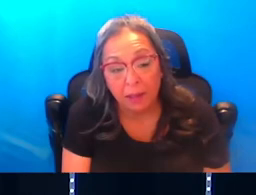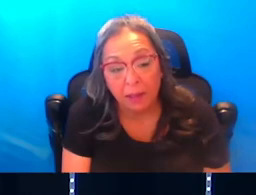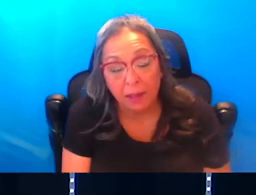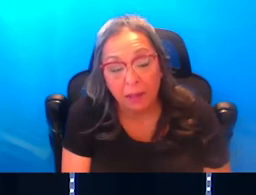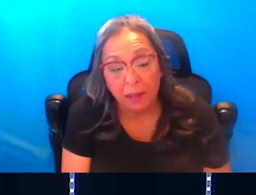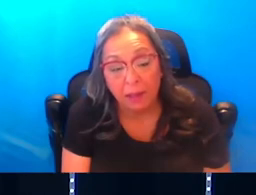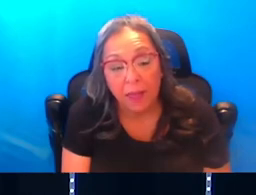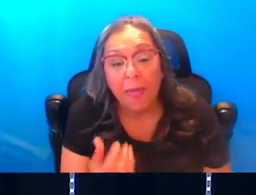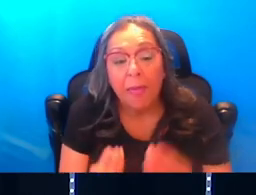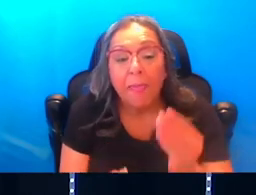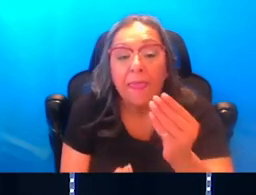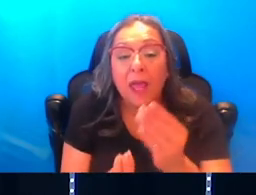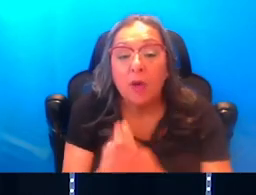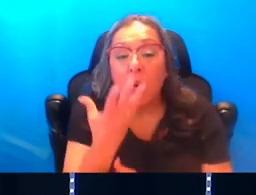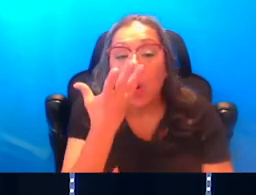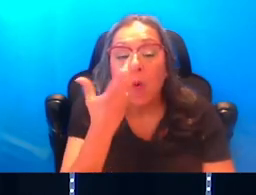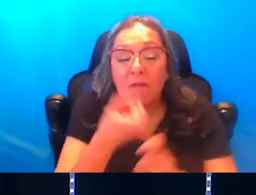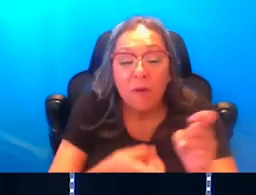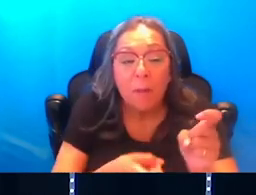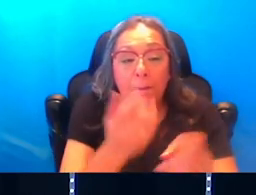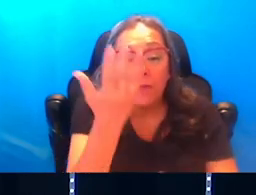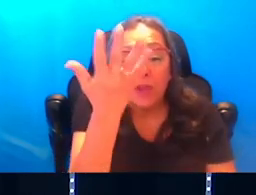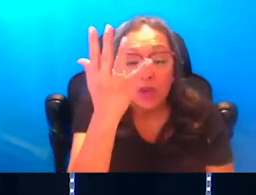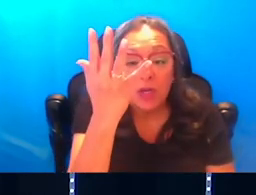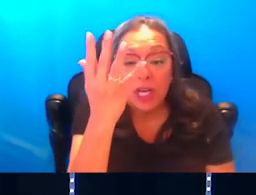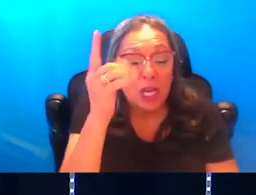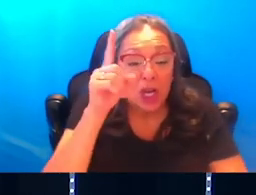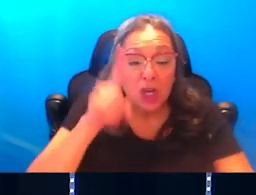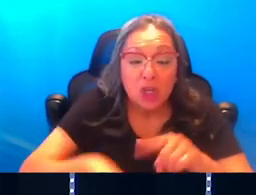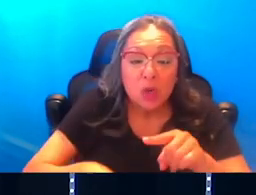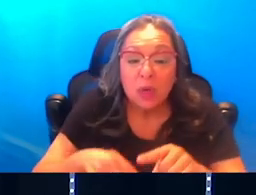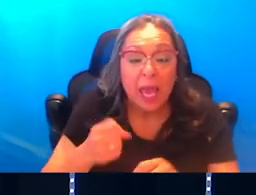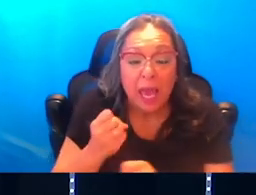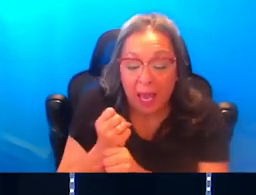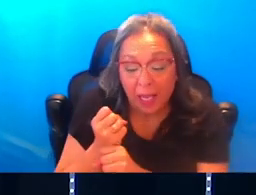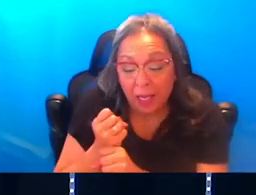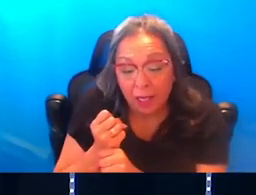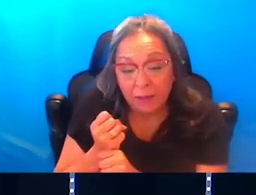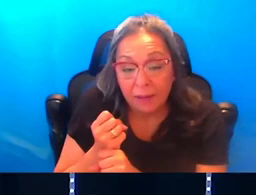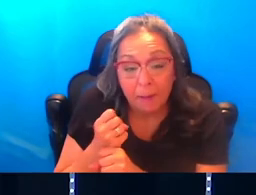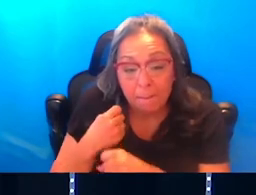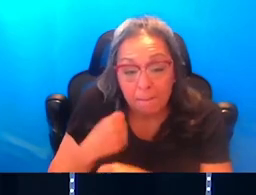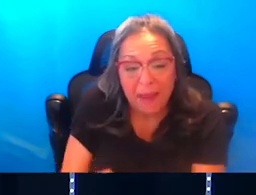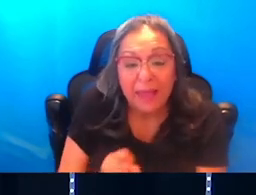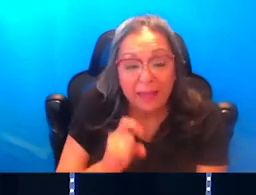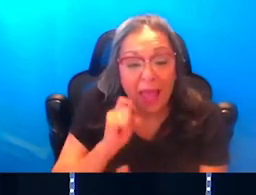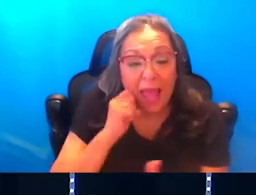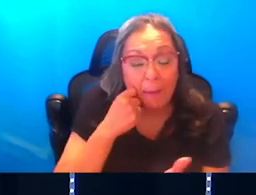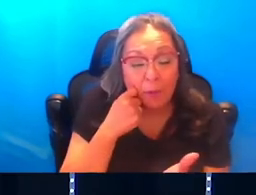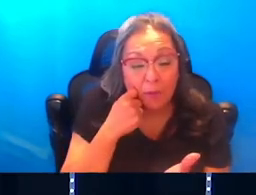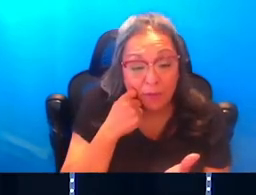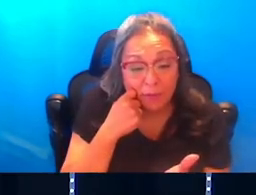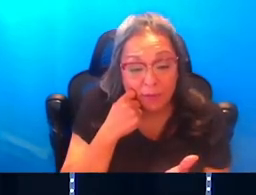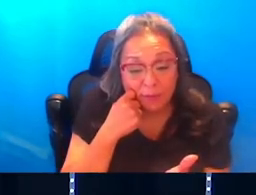And they grow from the tree. You can't make these happen. Now I'm really going to mess with